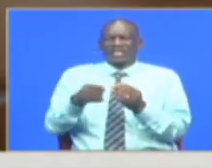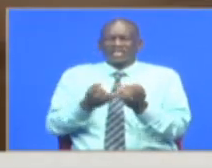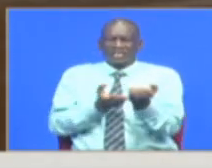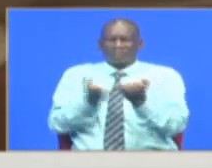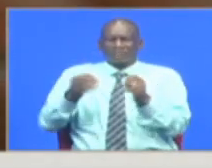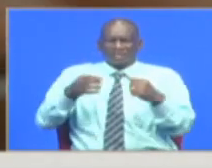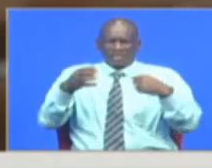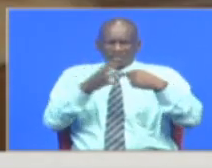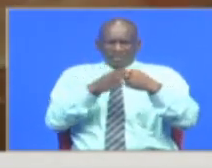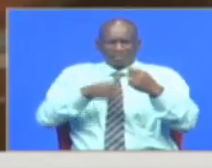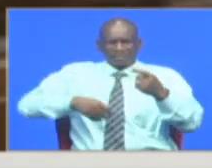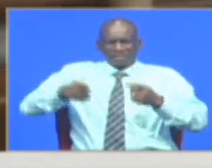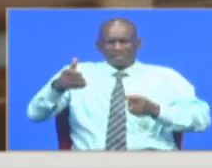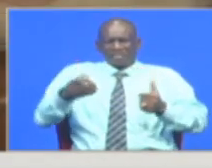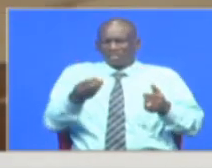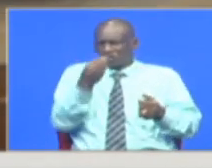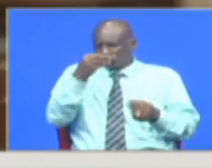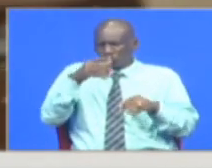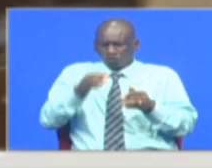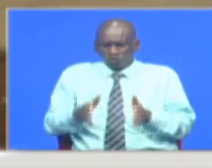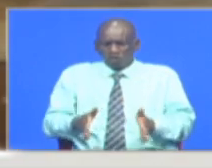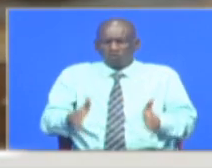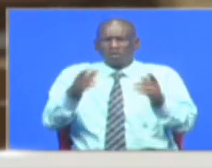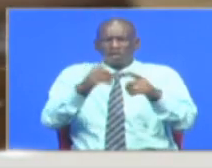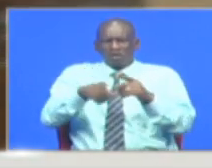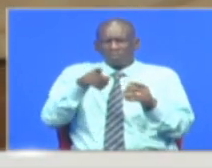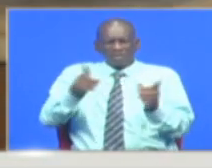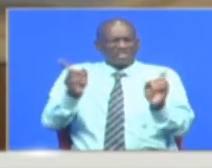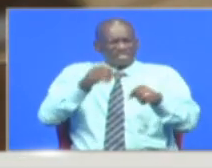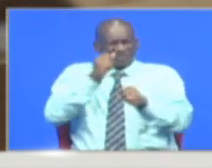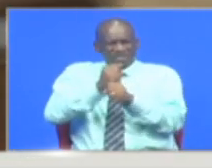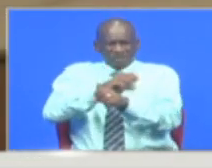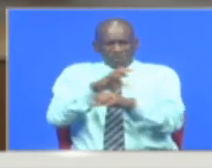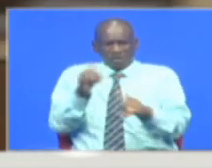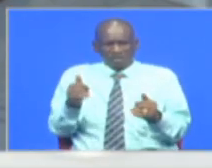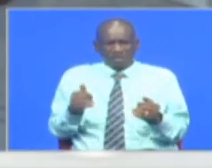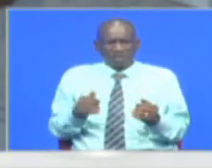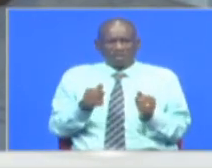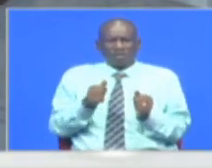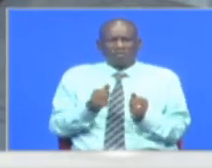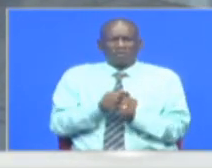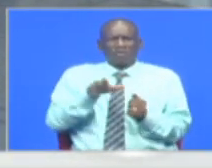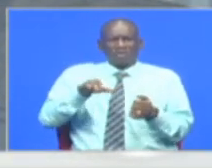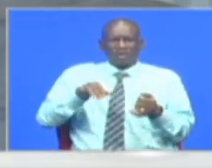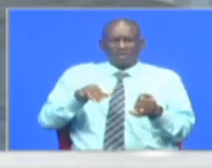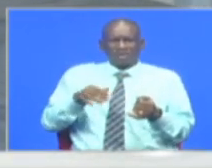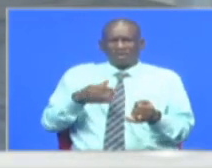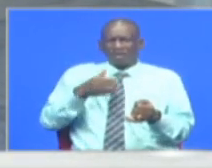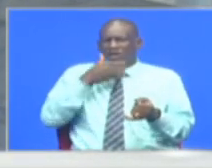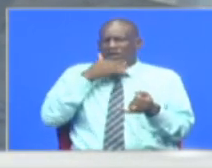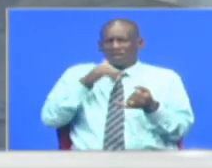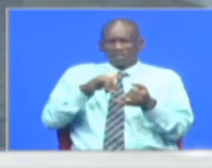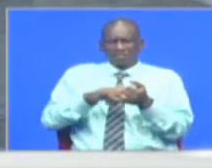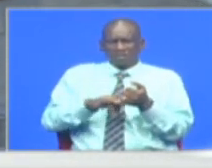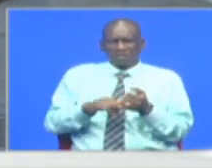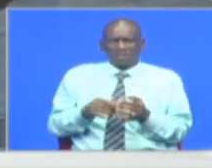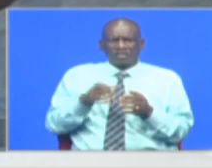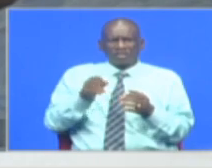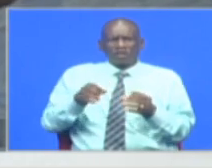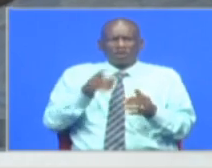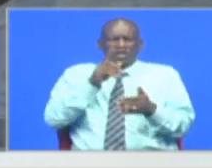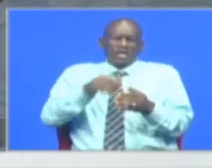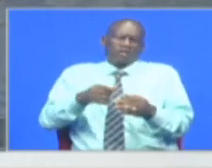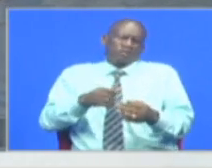by the roadside. But that move did not go down well with their spouses. I love what she's doing. She's okay with it.